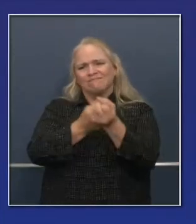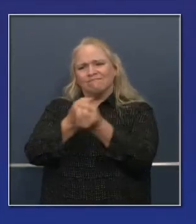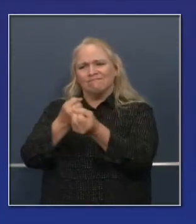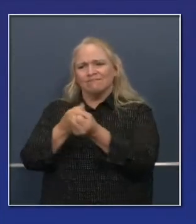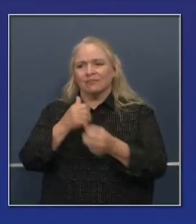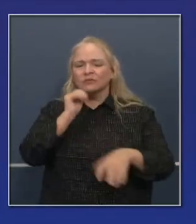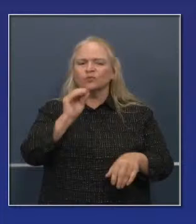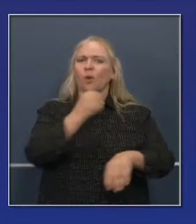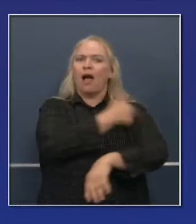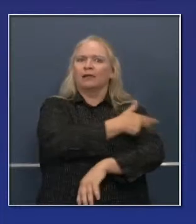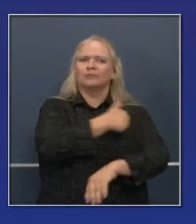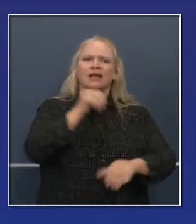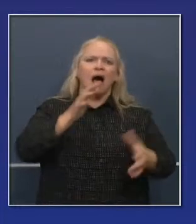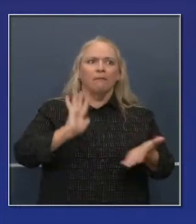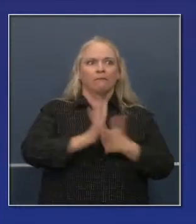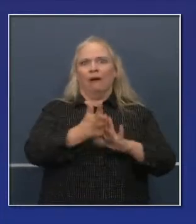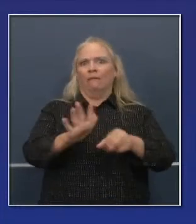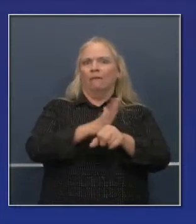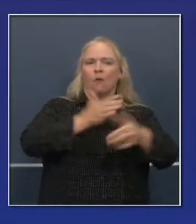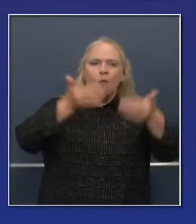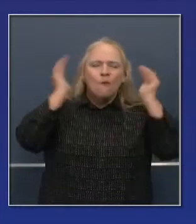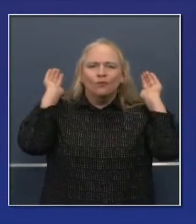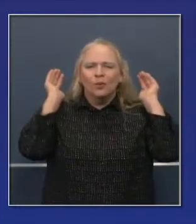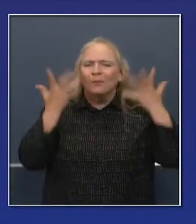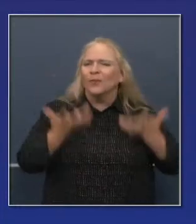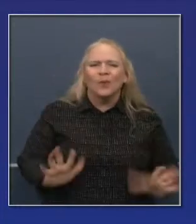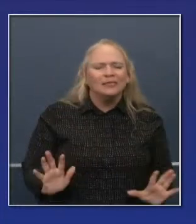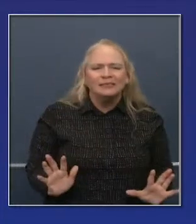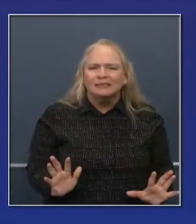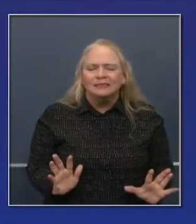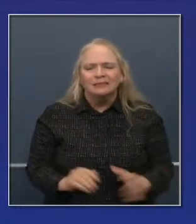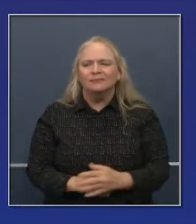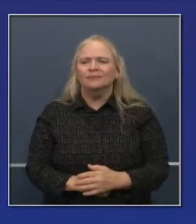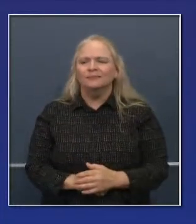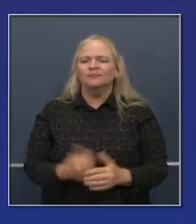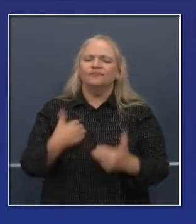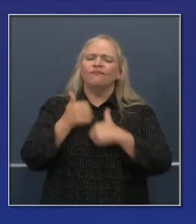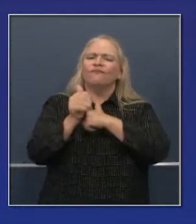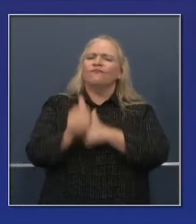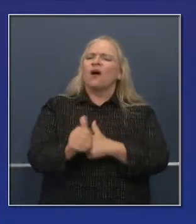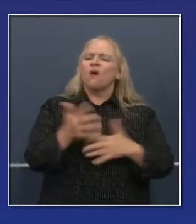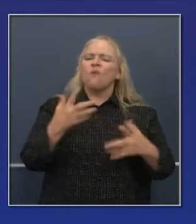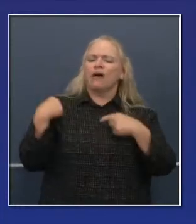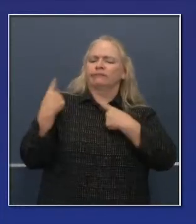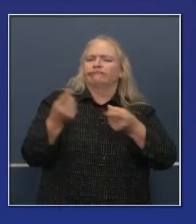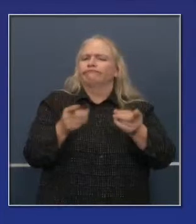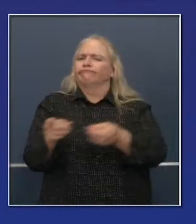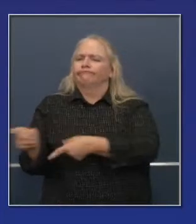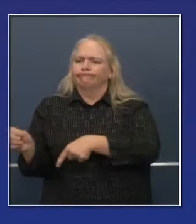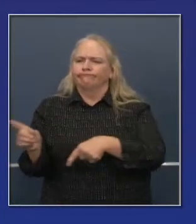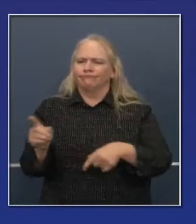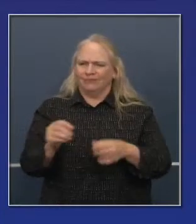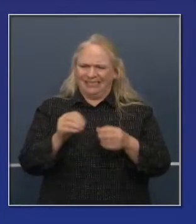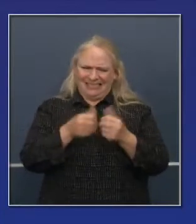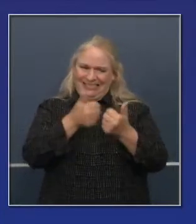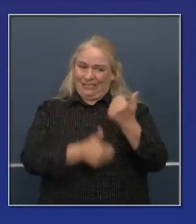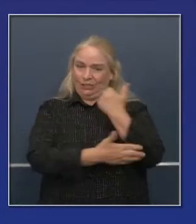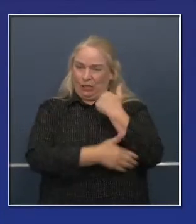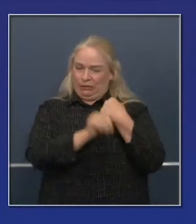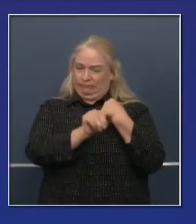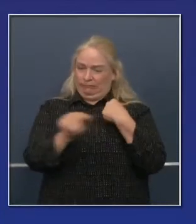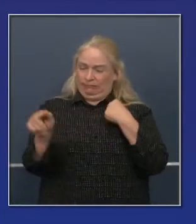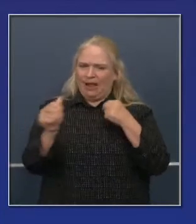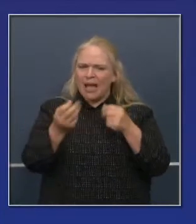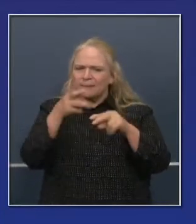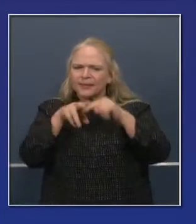of other counties look like, based upon the trends, to be entering onto this list. Last Monday, just to put it in